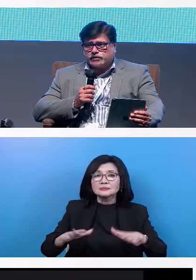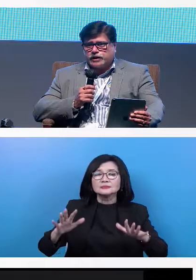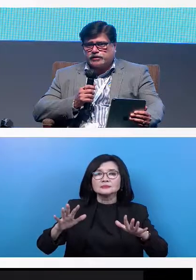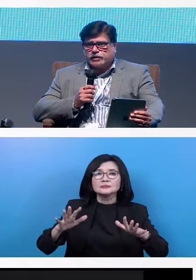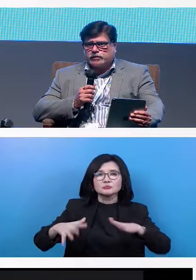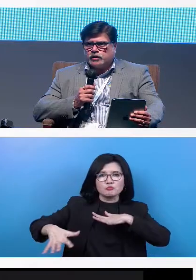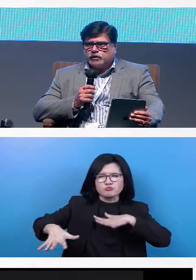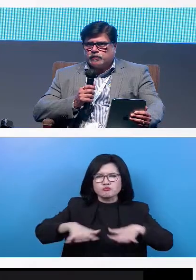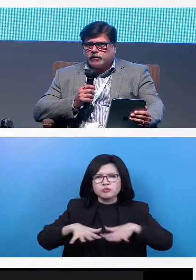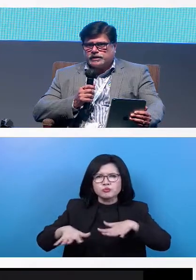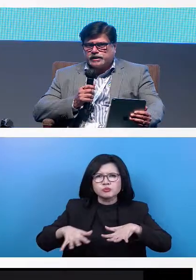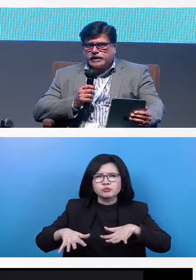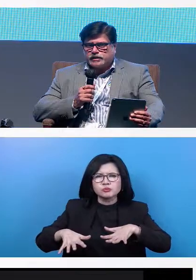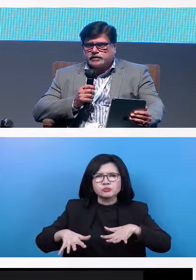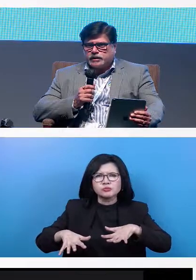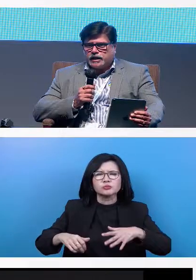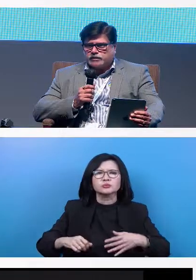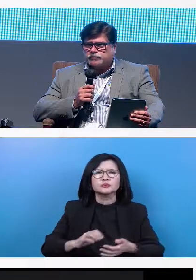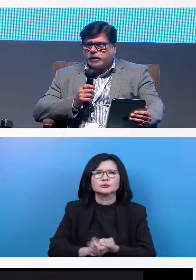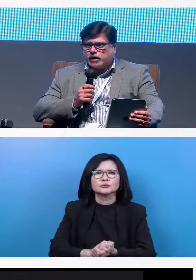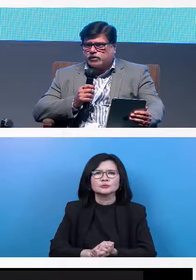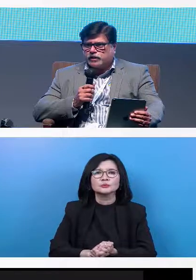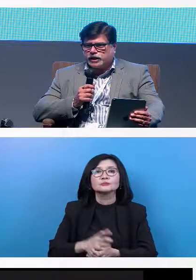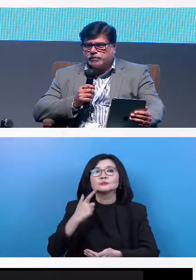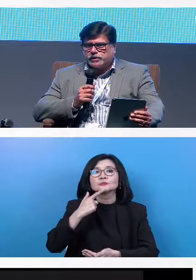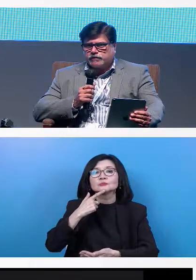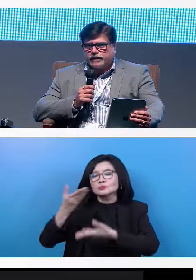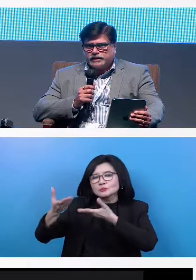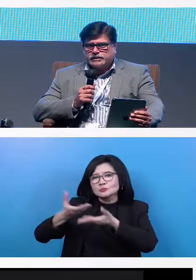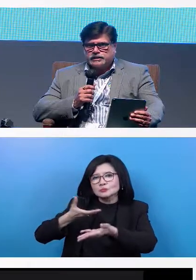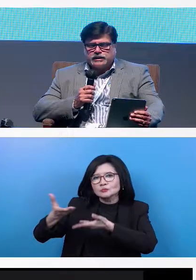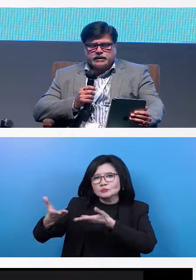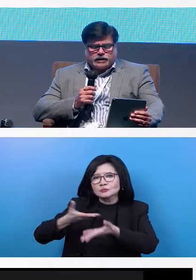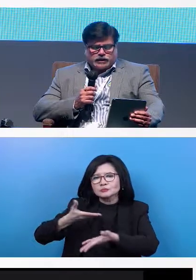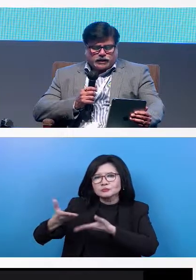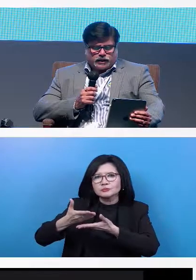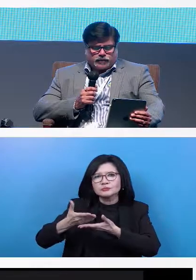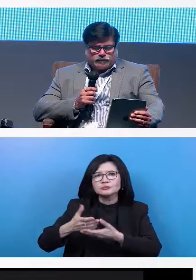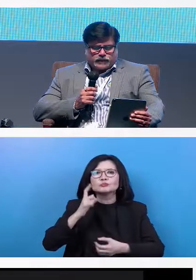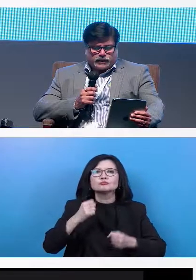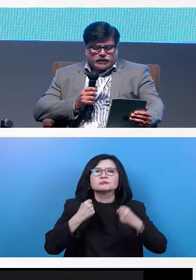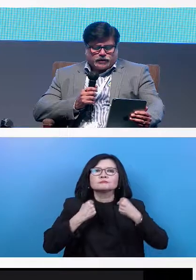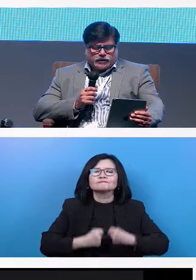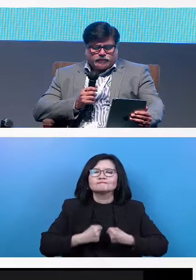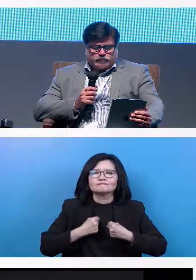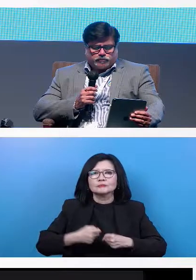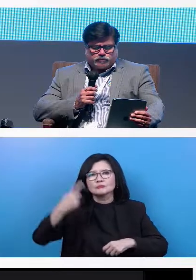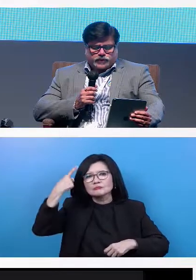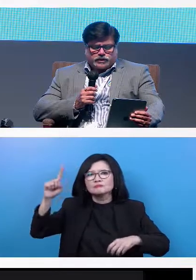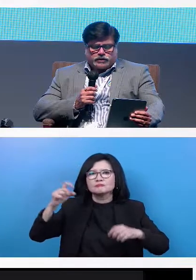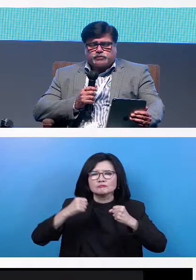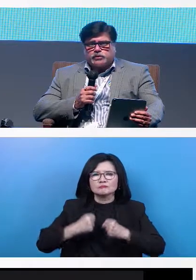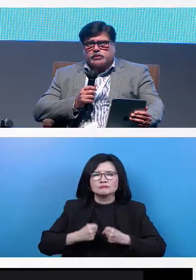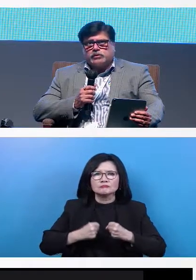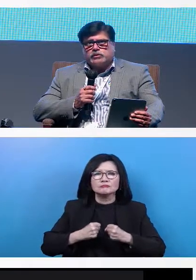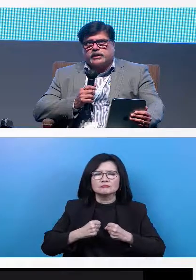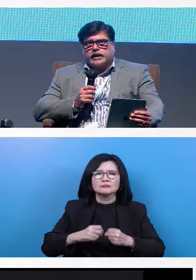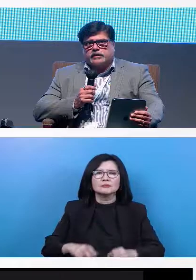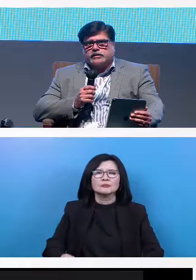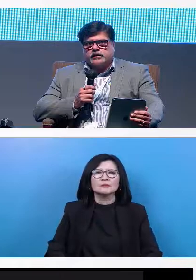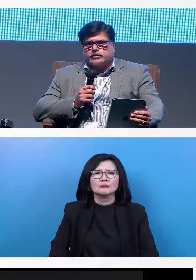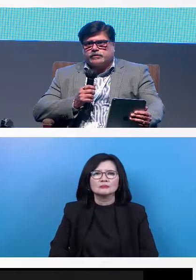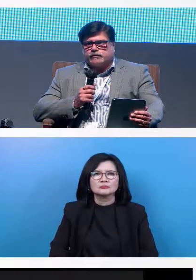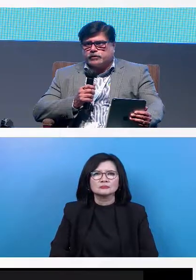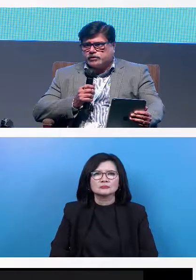key consideration for resilience as part of the rebuild phase. And this would look